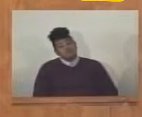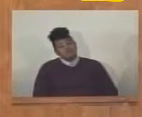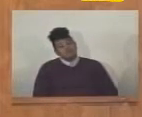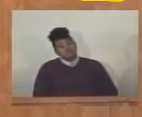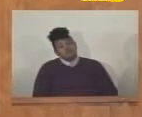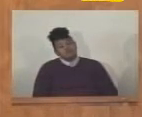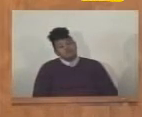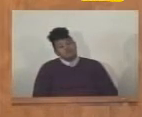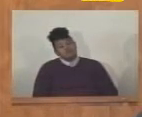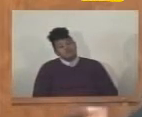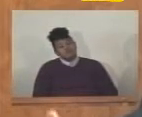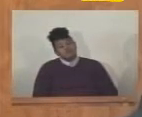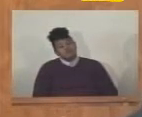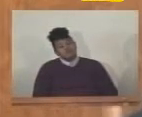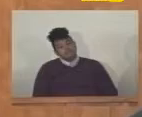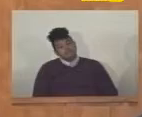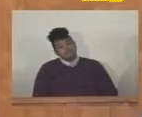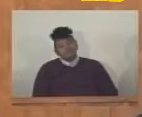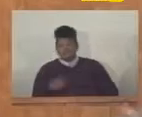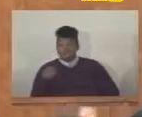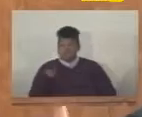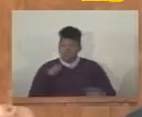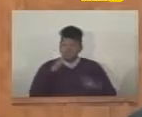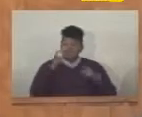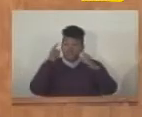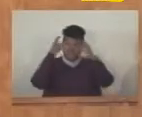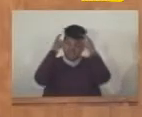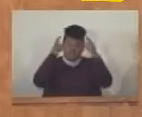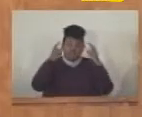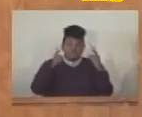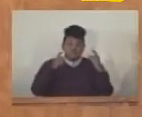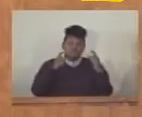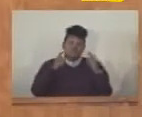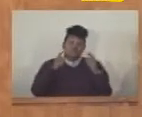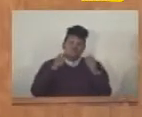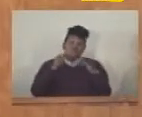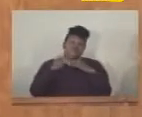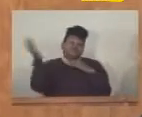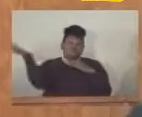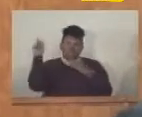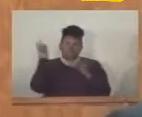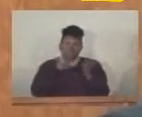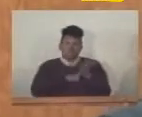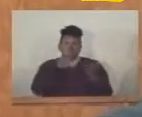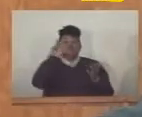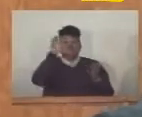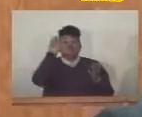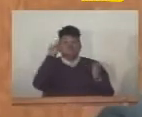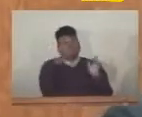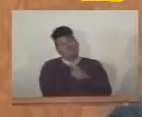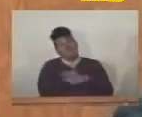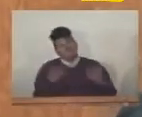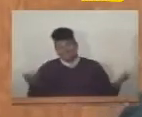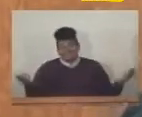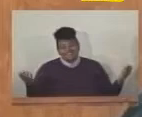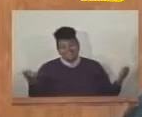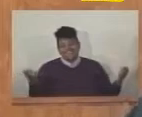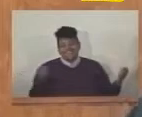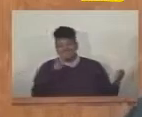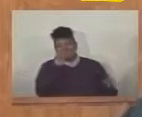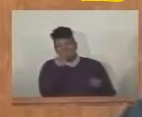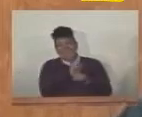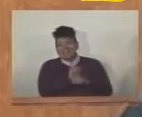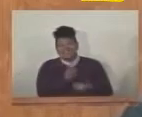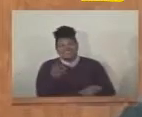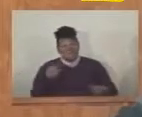Then I said we were on target to exceed the 1,350 murders. What is the reality? We had